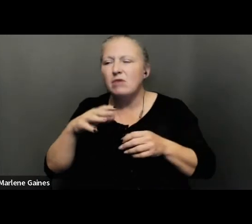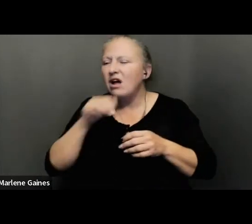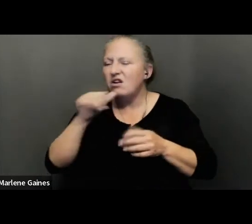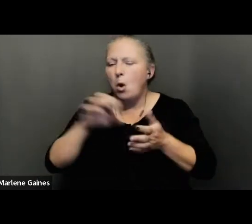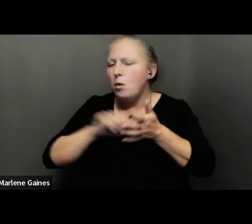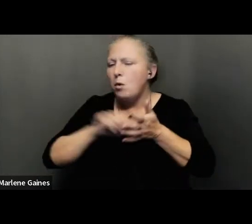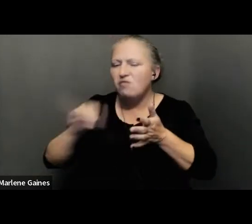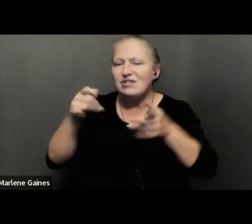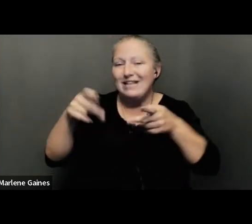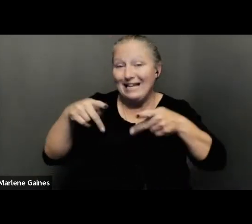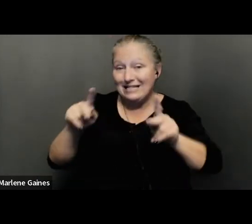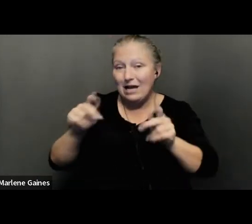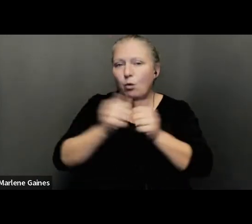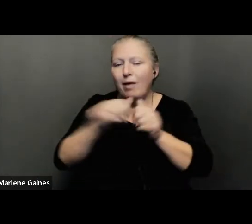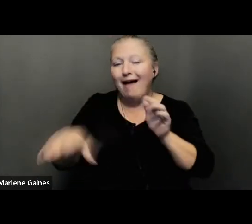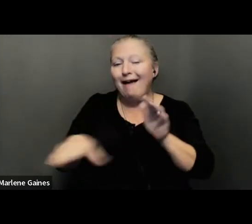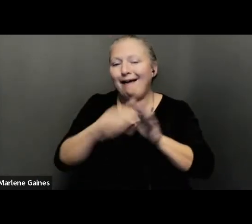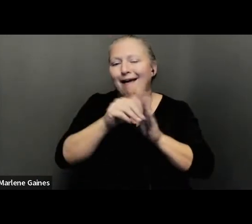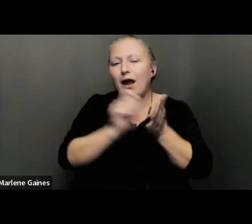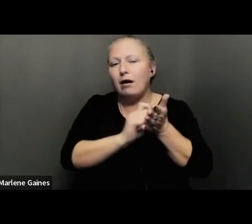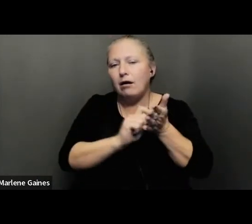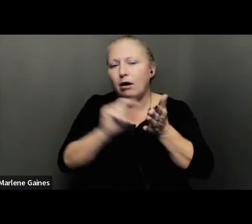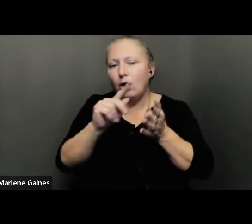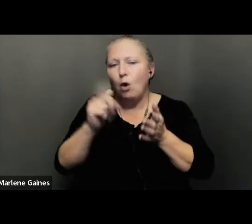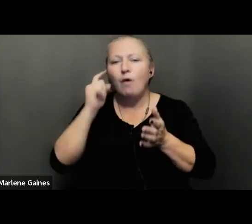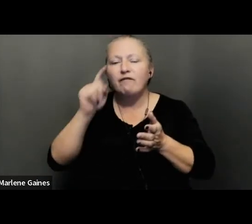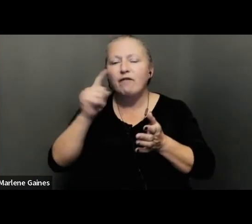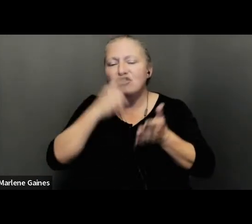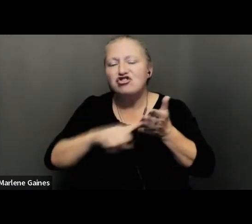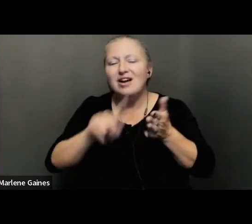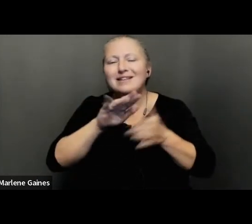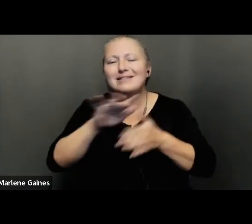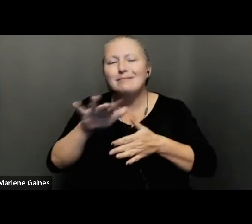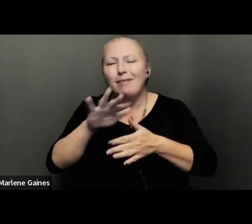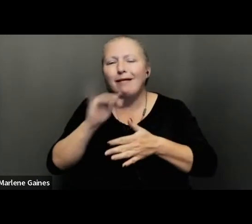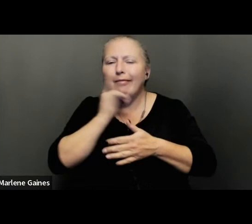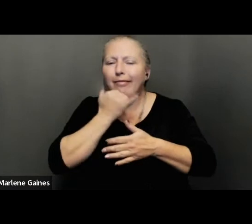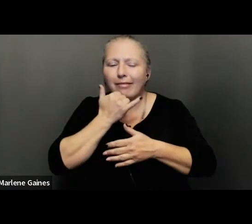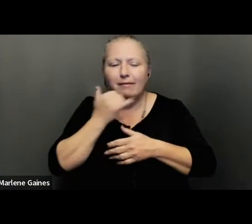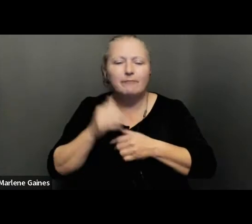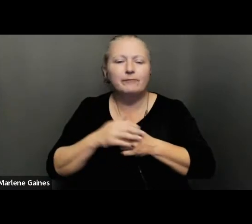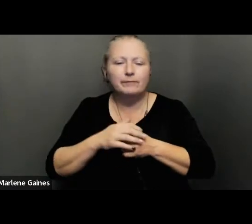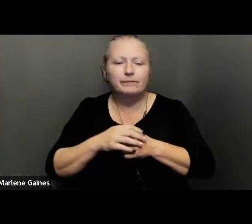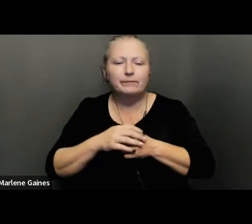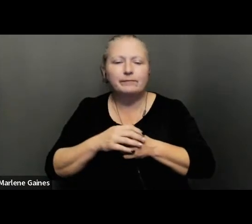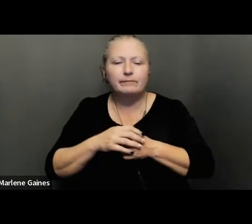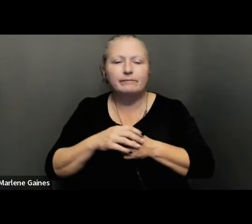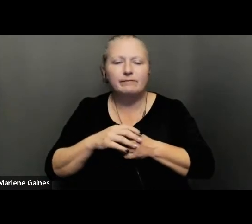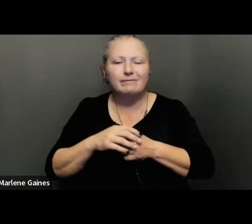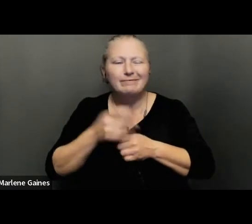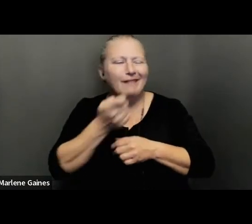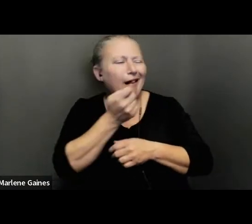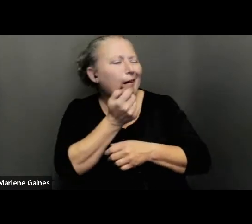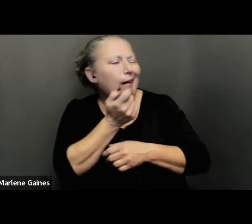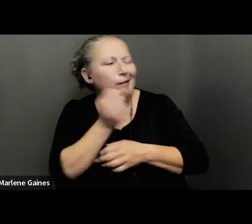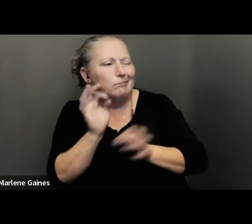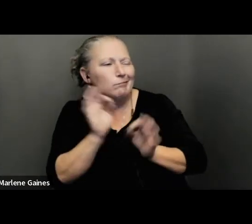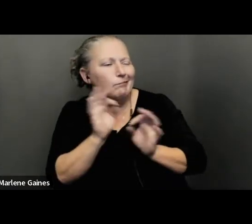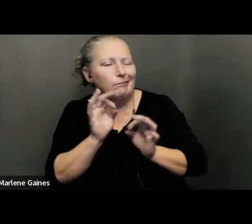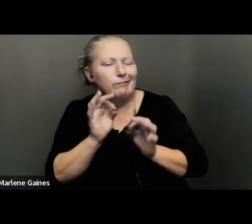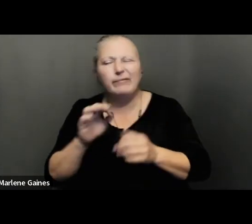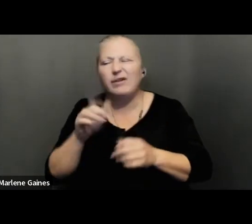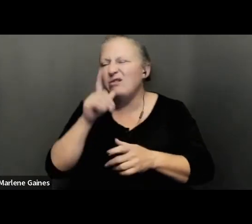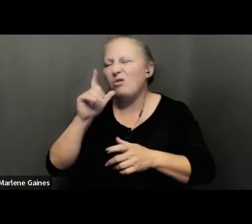do a consent with a note to check them out for spelling errors and some typos. Yeah, it's They're just just typos. little typos. So it's not substantive